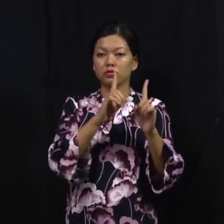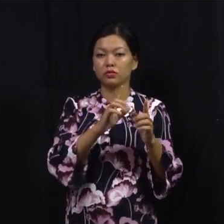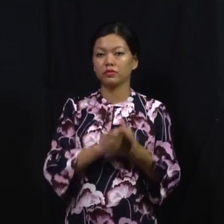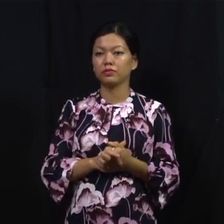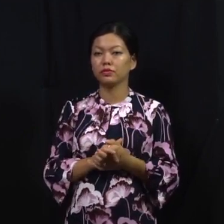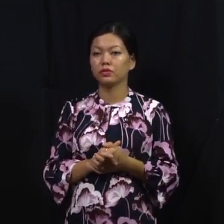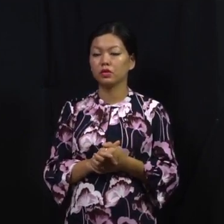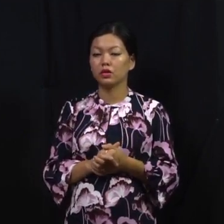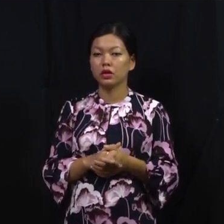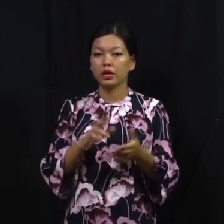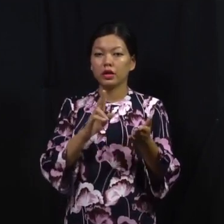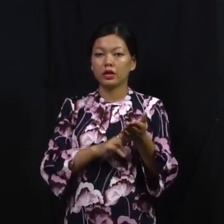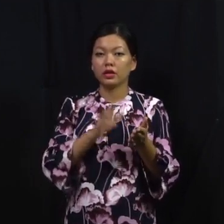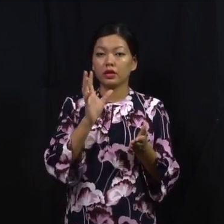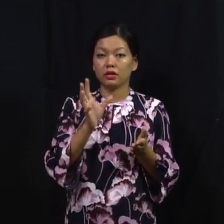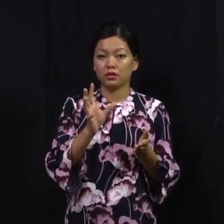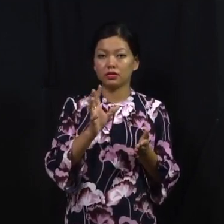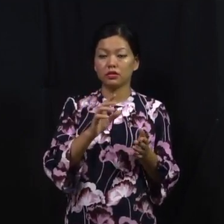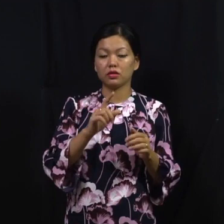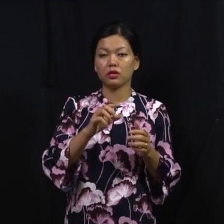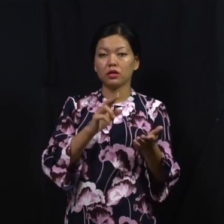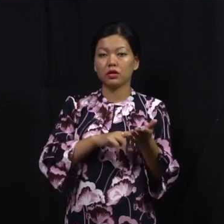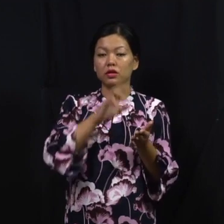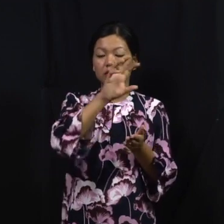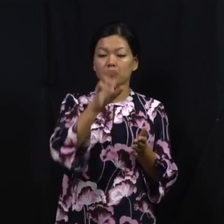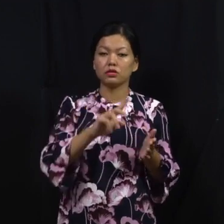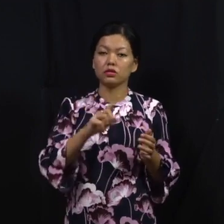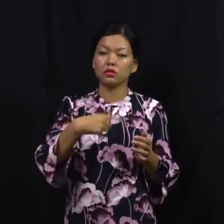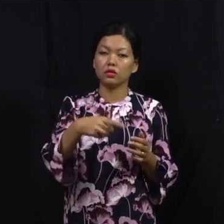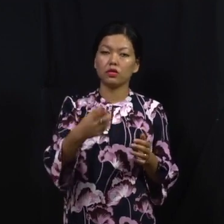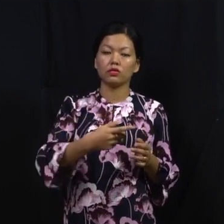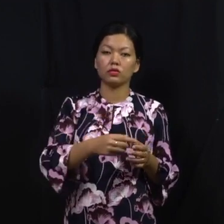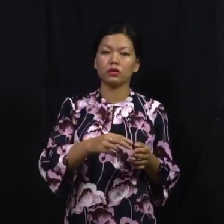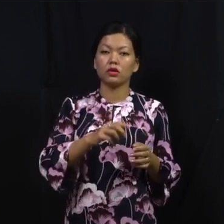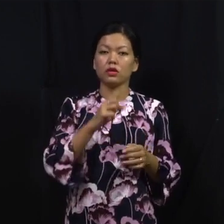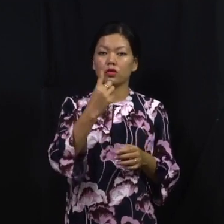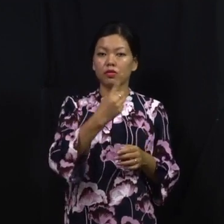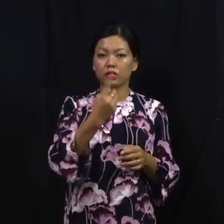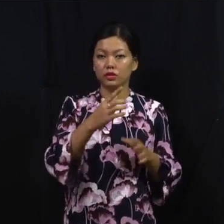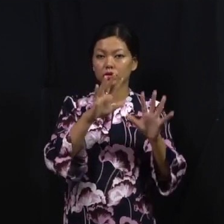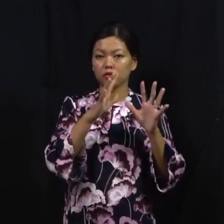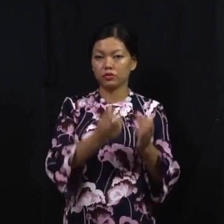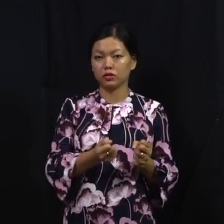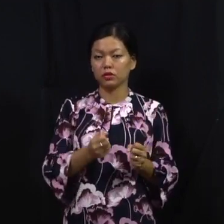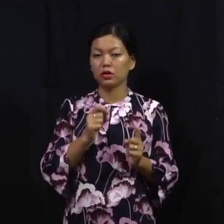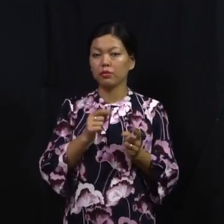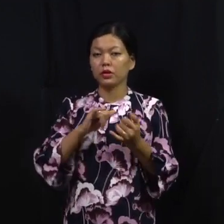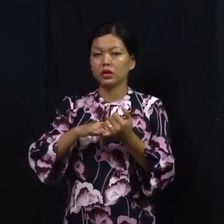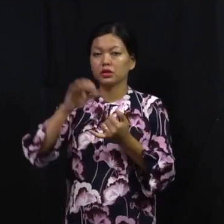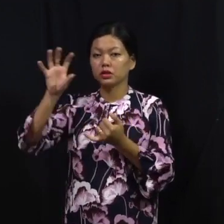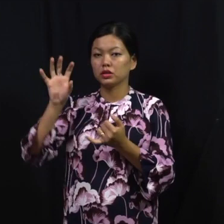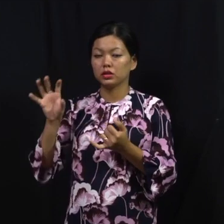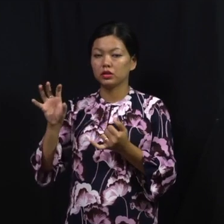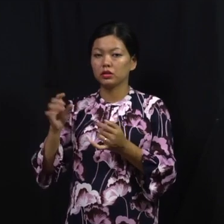to constitute a state. The population that is under the state, okay, they may not have unity or oneness,